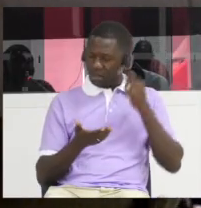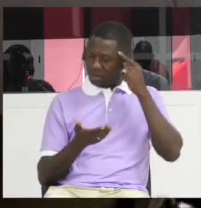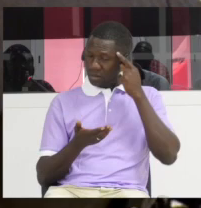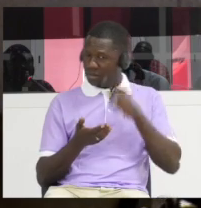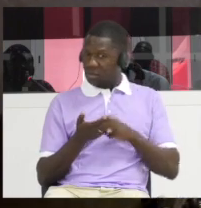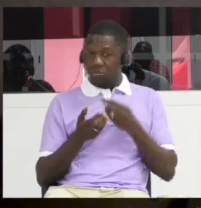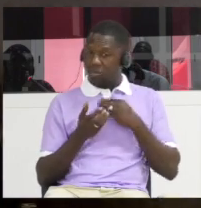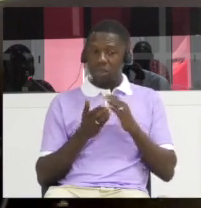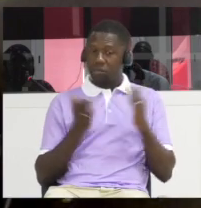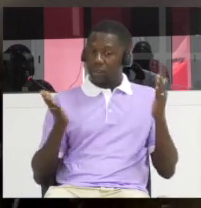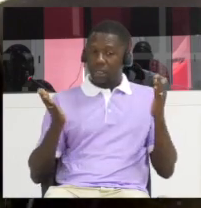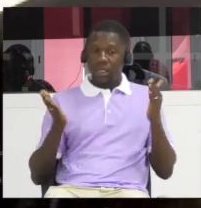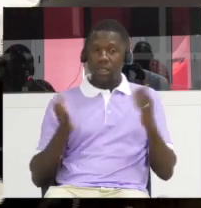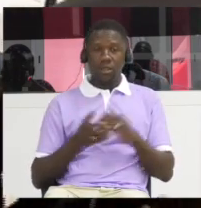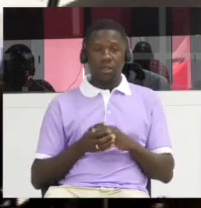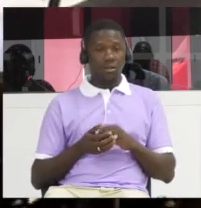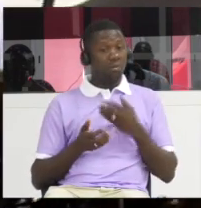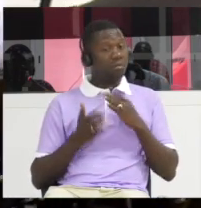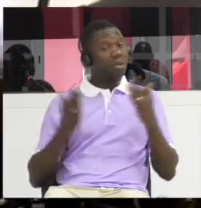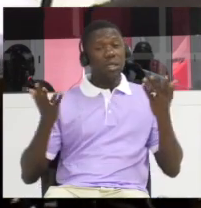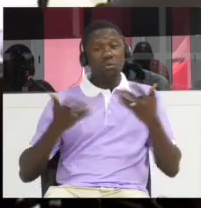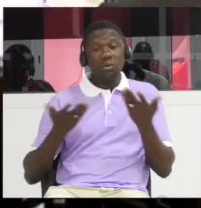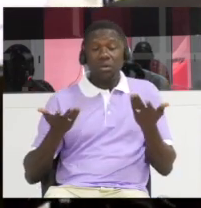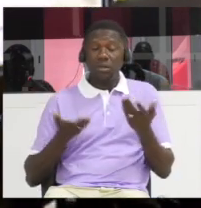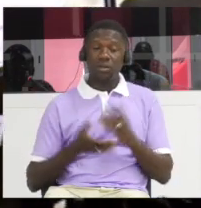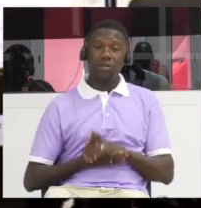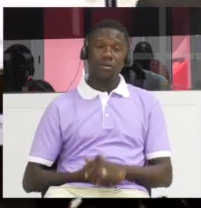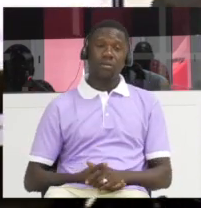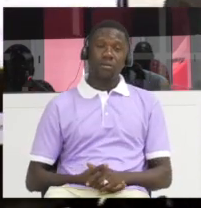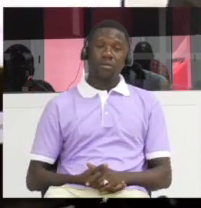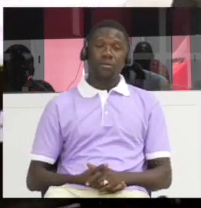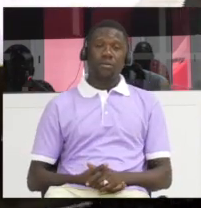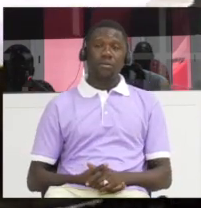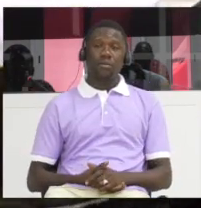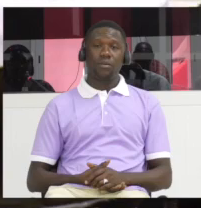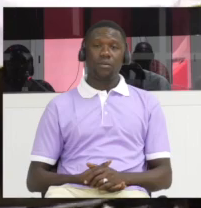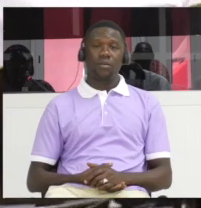that it was too much. It was buffaloes.